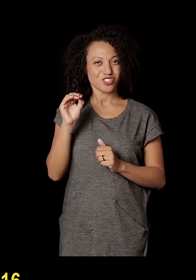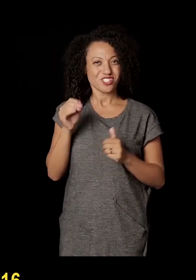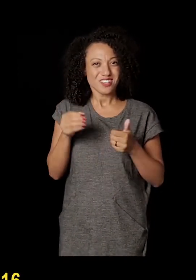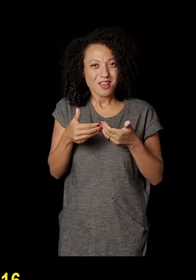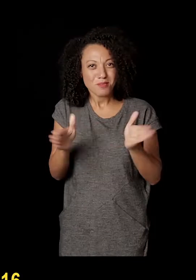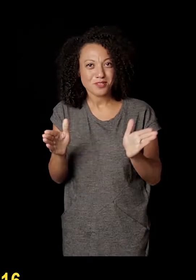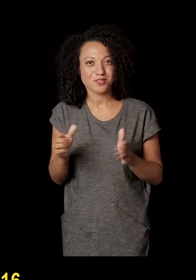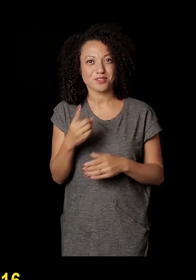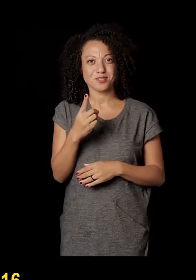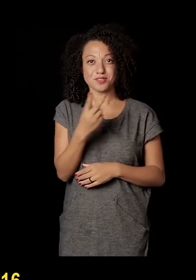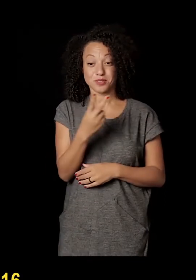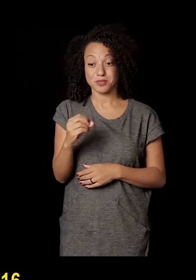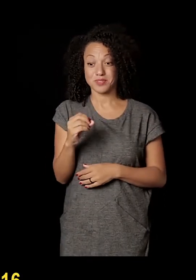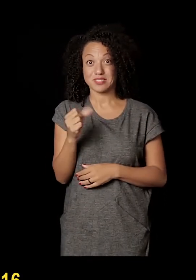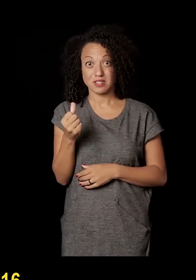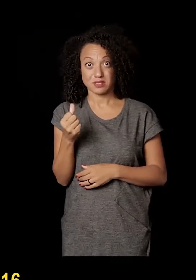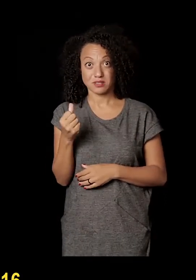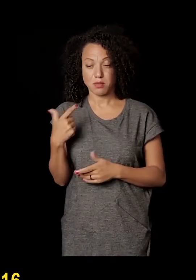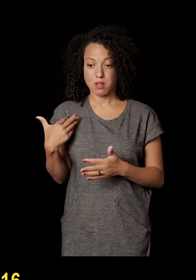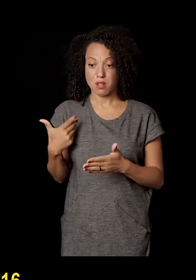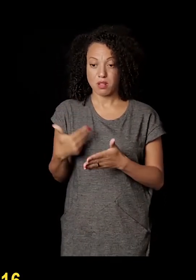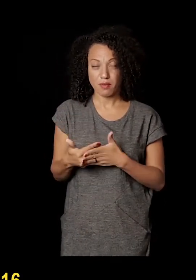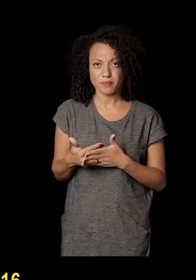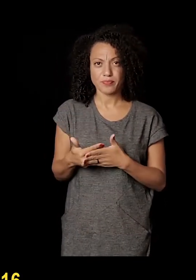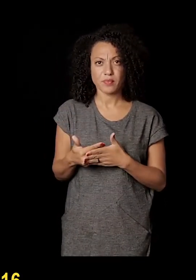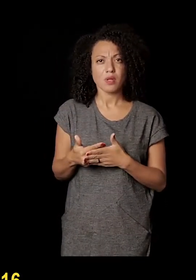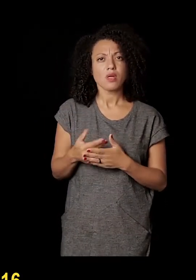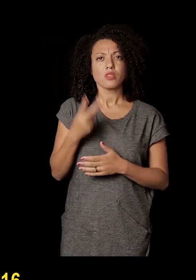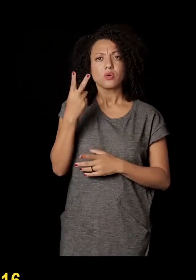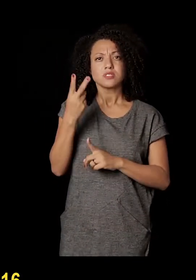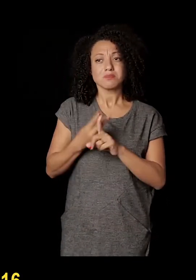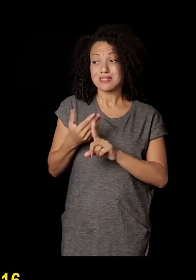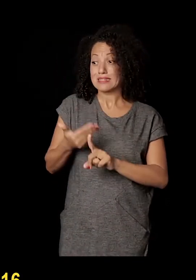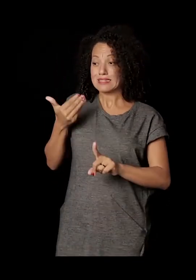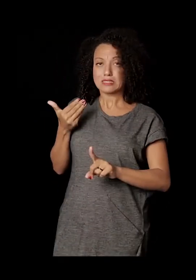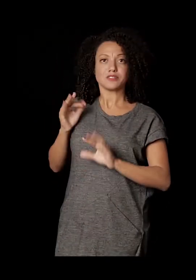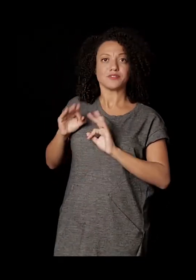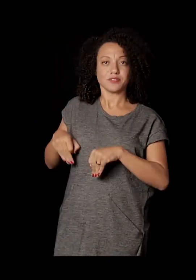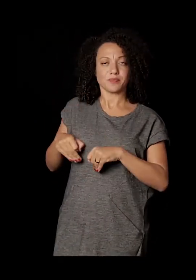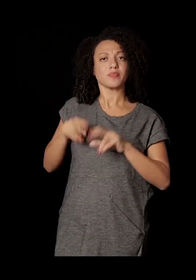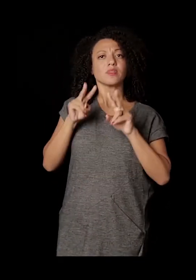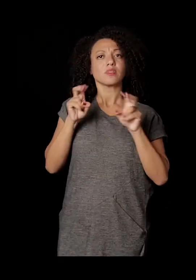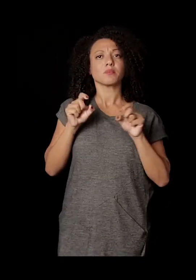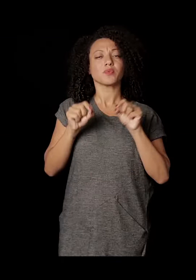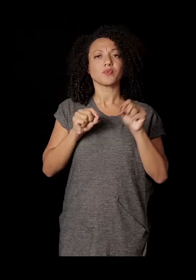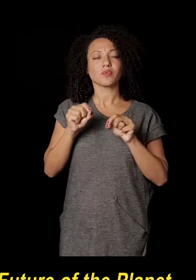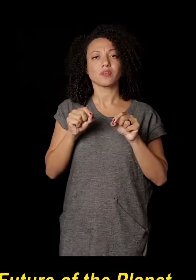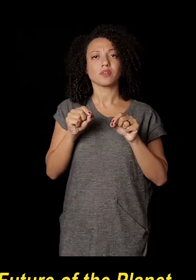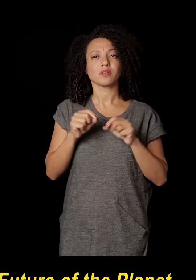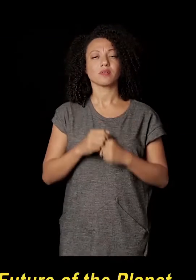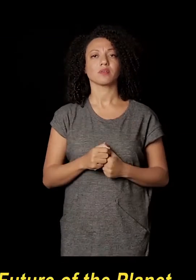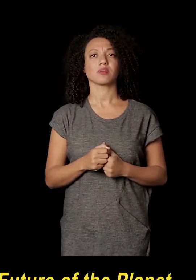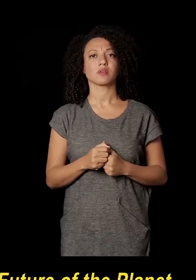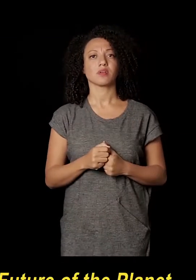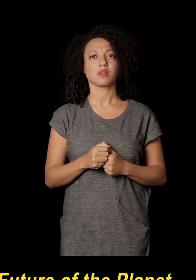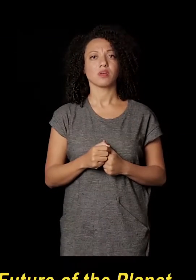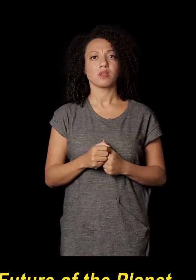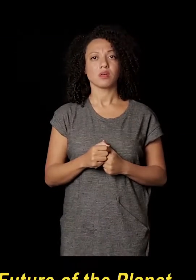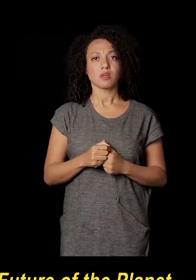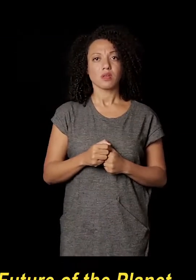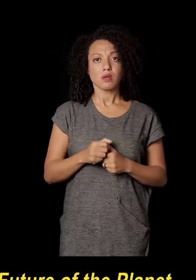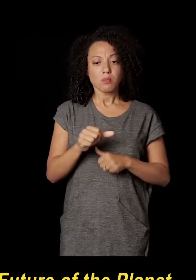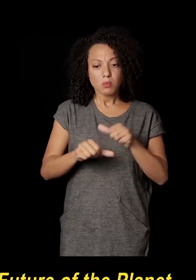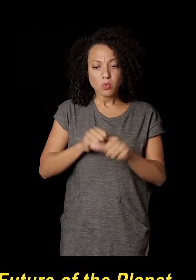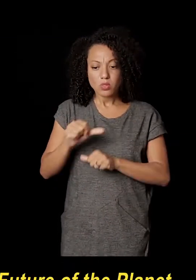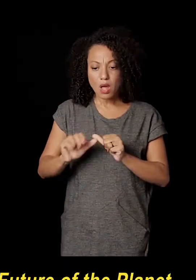opening in 2016. We just finished 2 months ago, and our theme was changing